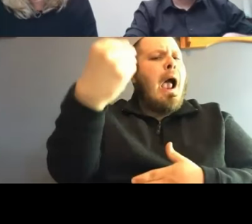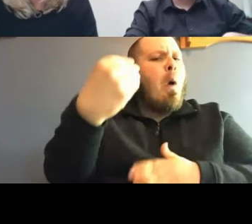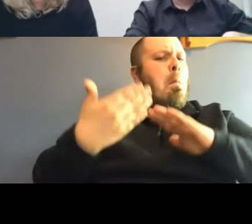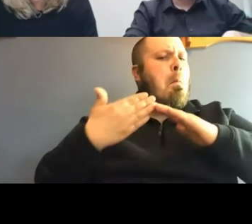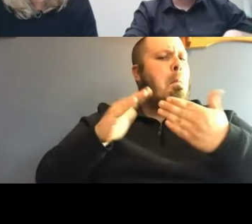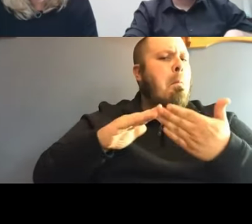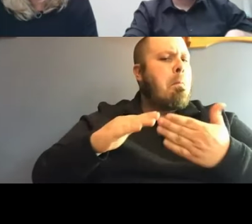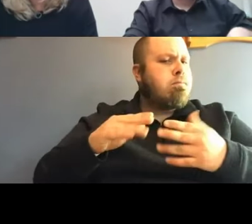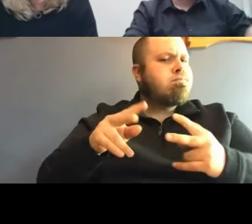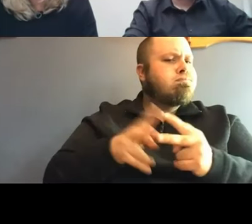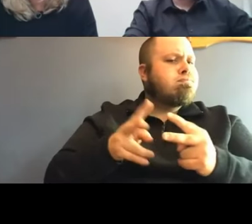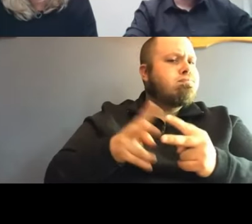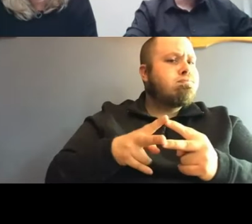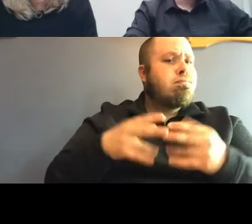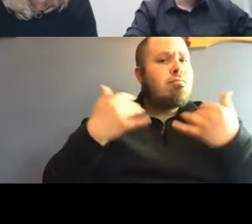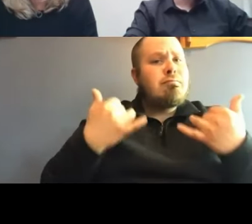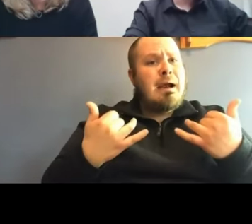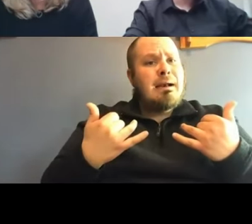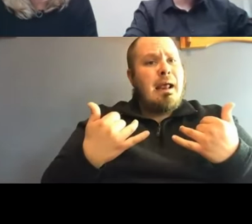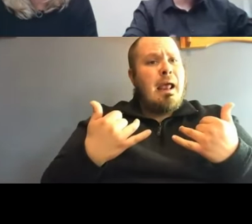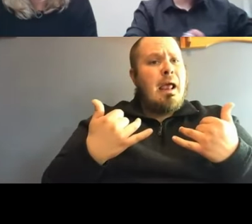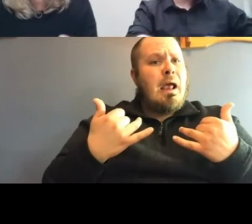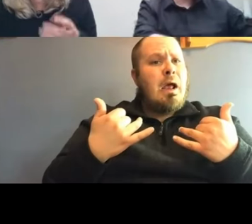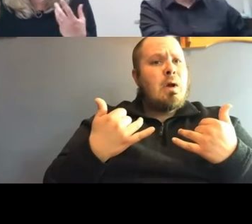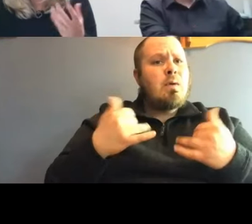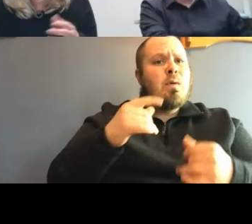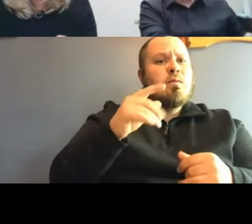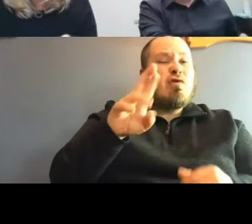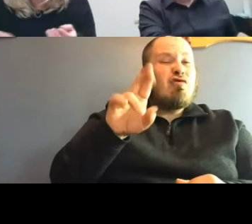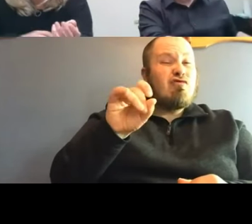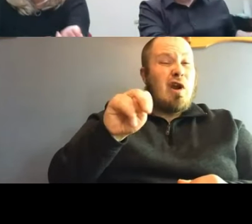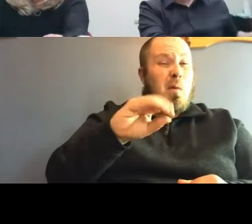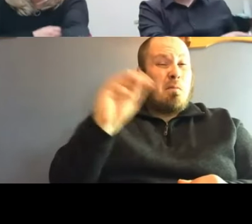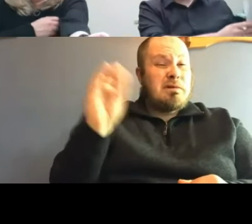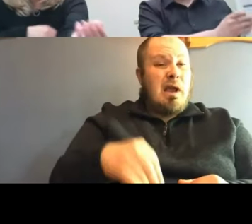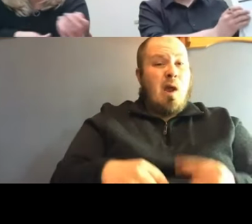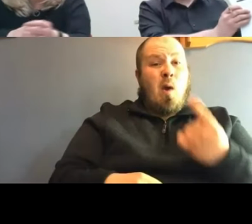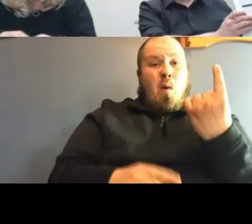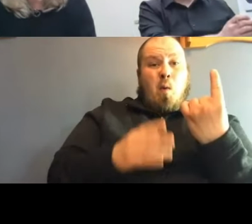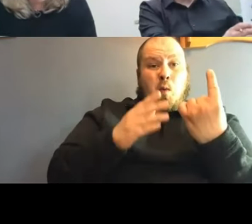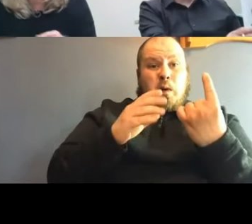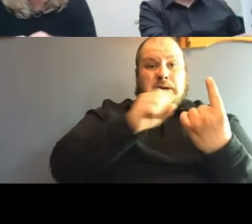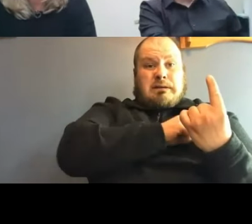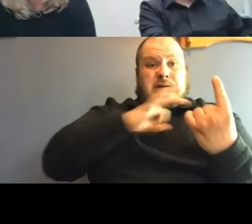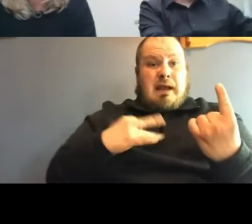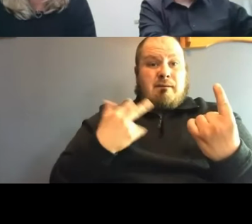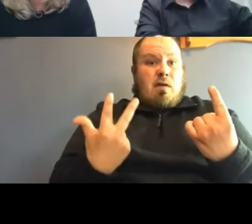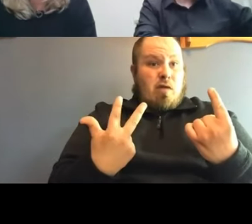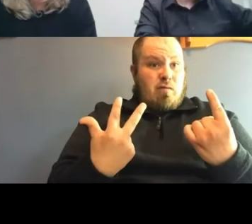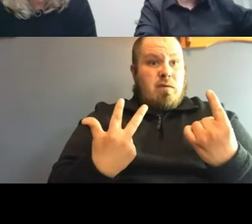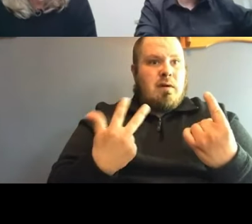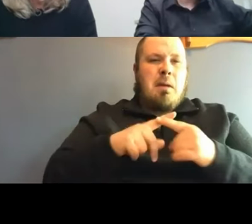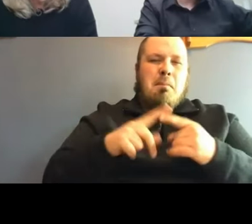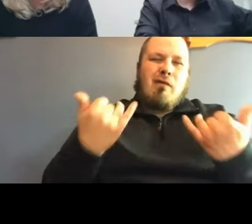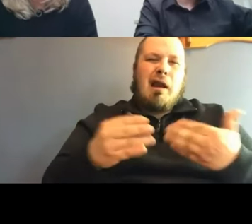Currently, the ratio is 1 to 3. However, it's in flux, and some rules are changing.